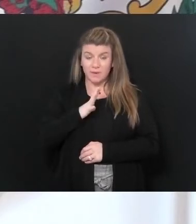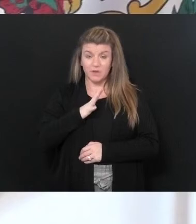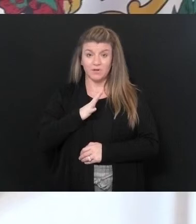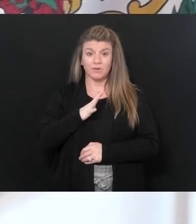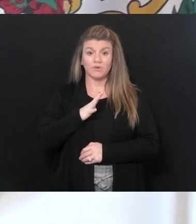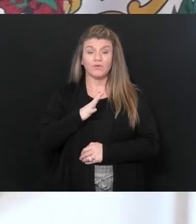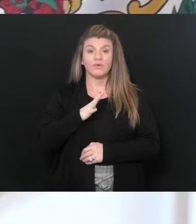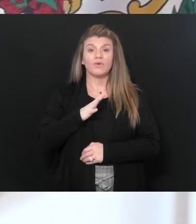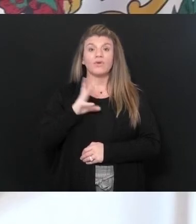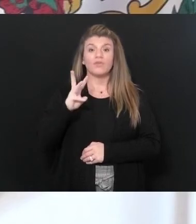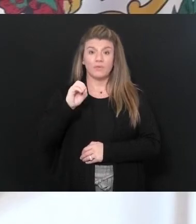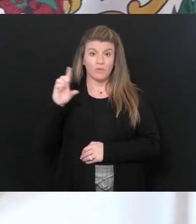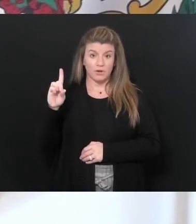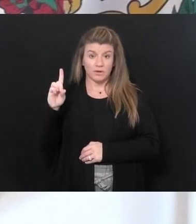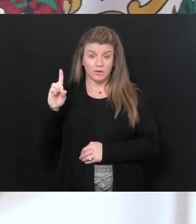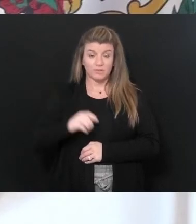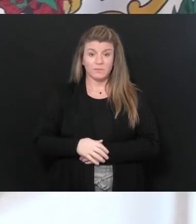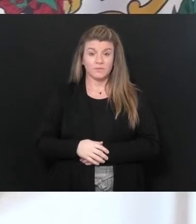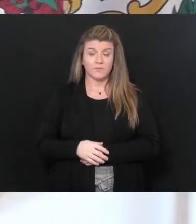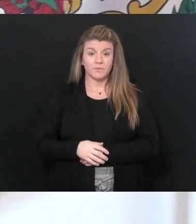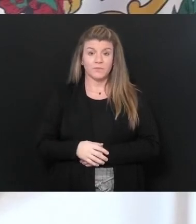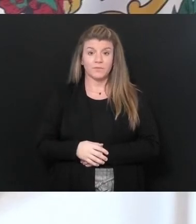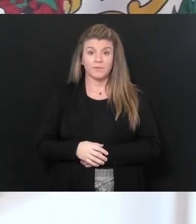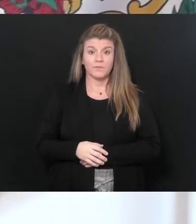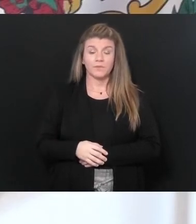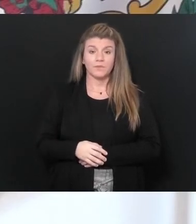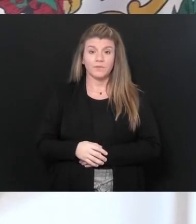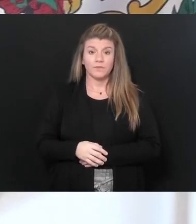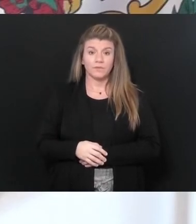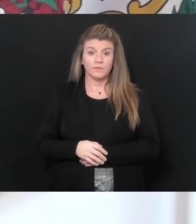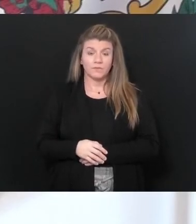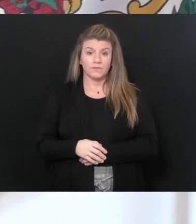female from Wood County.